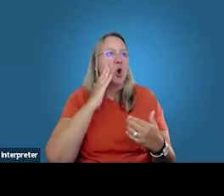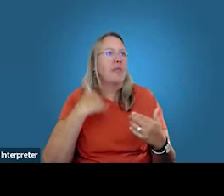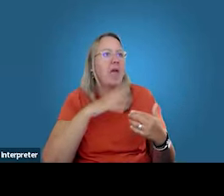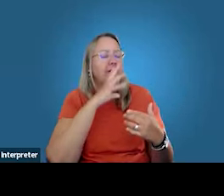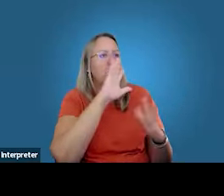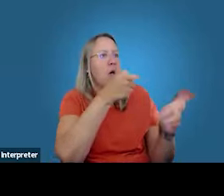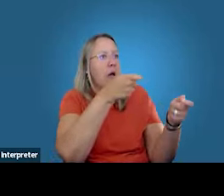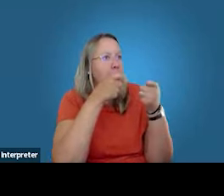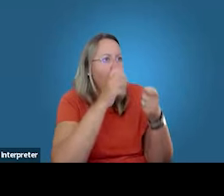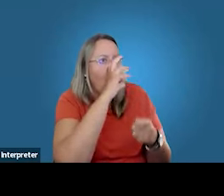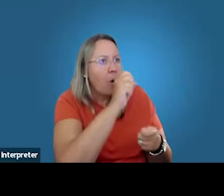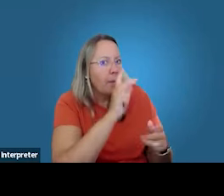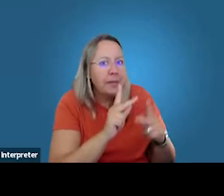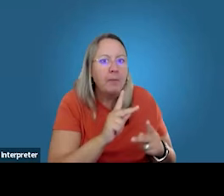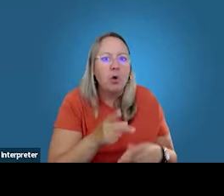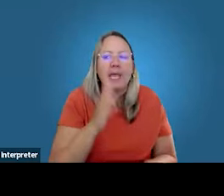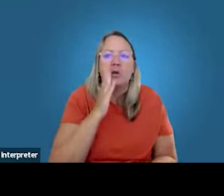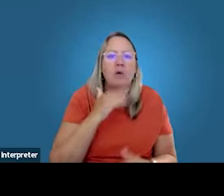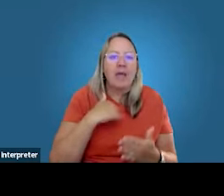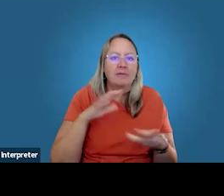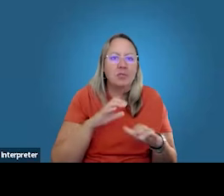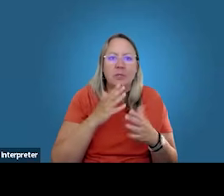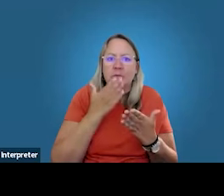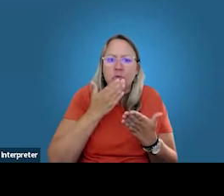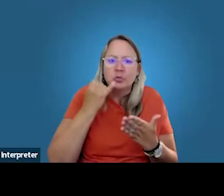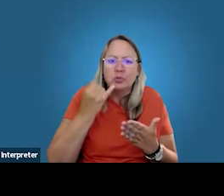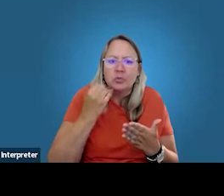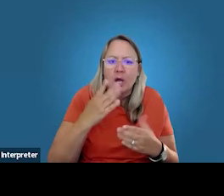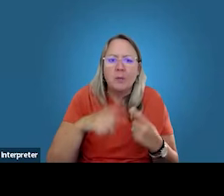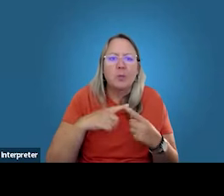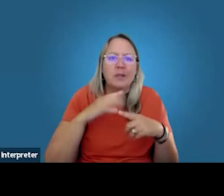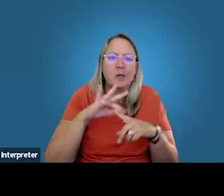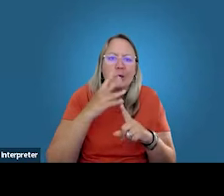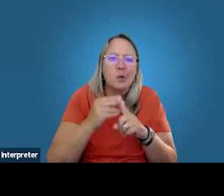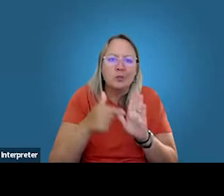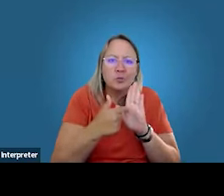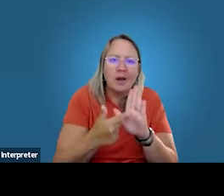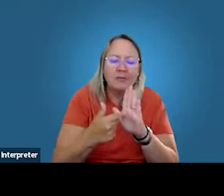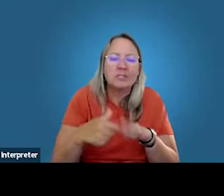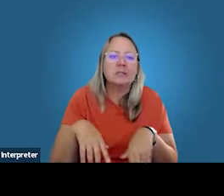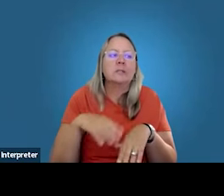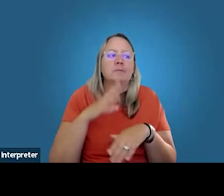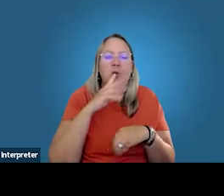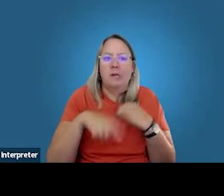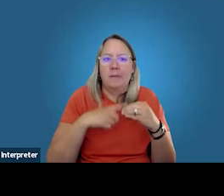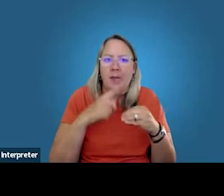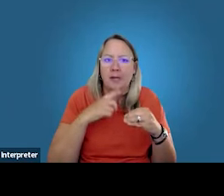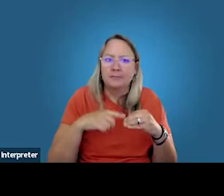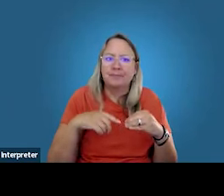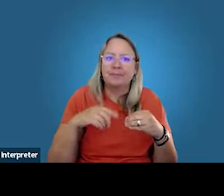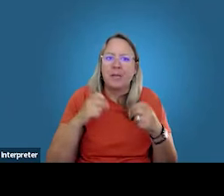have to subvert expectations. And they do it brilliantly through interesting cultural references that are from Space Odyssey,